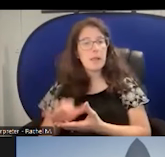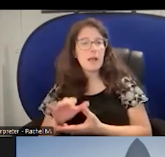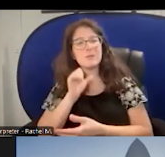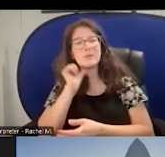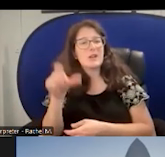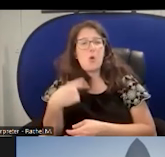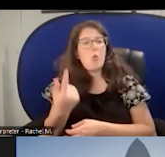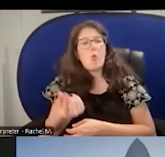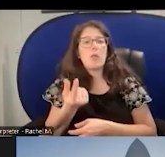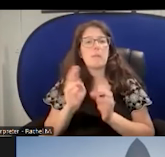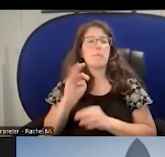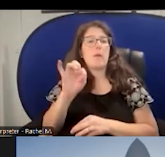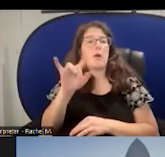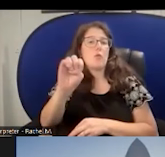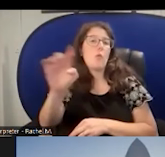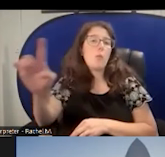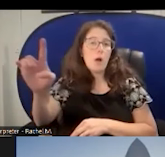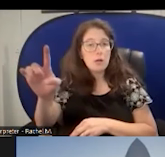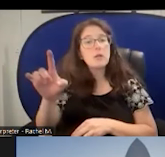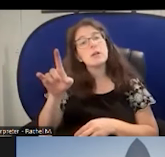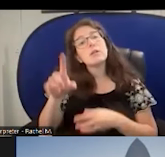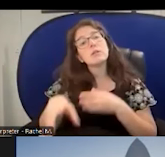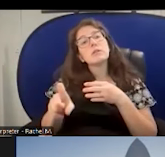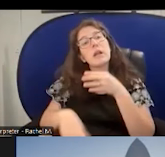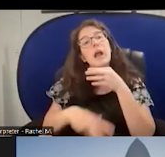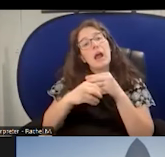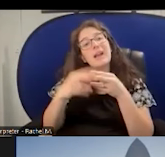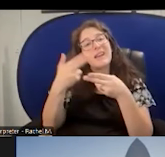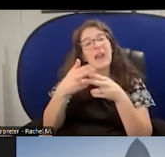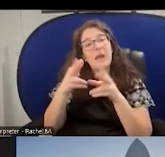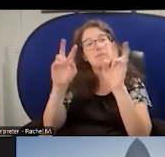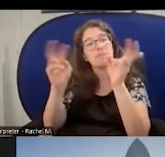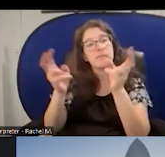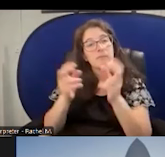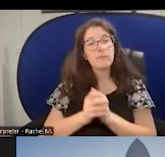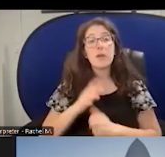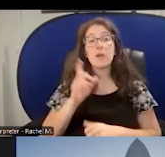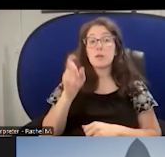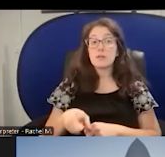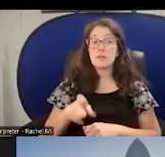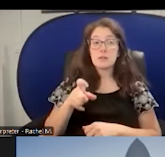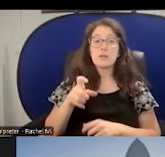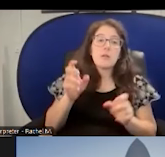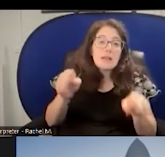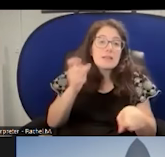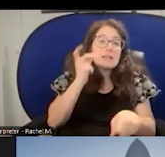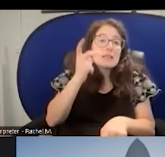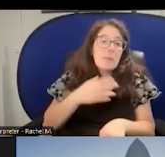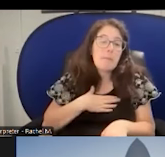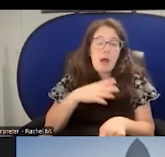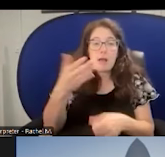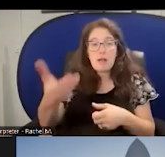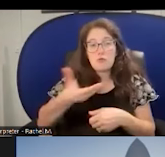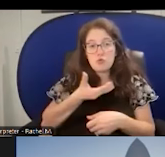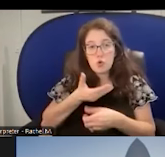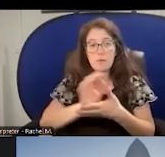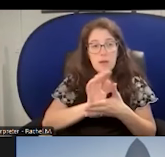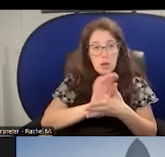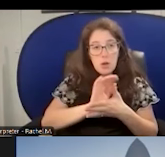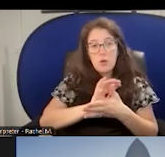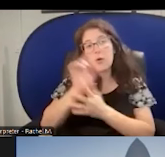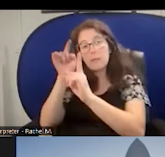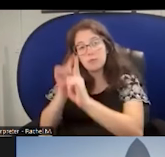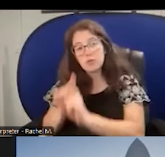is very helpful. Within module one, you can see I've got my intro video at the top, followed by my objectives and a checklist for all